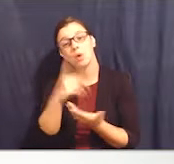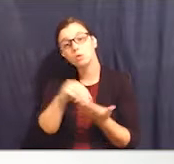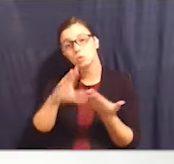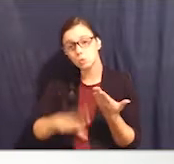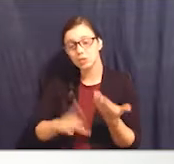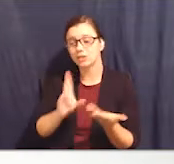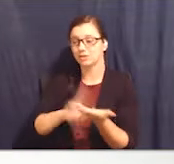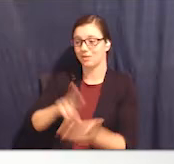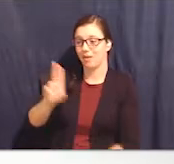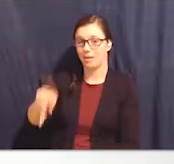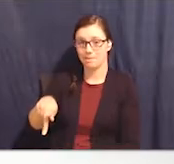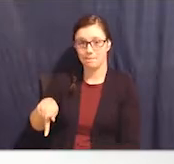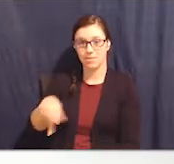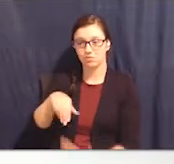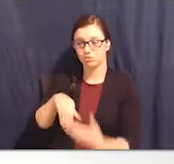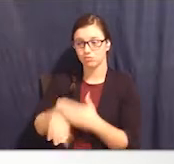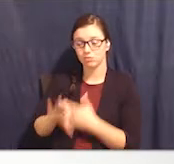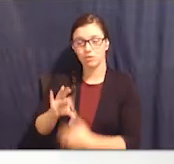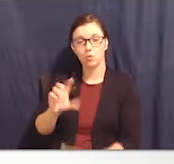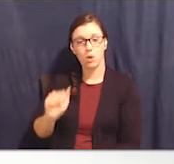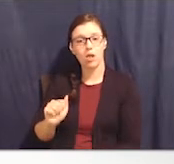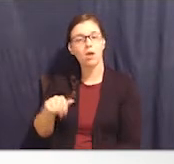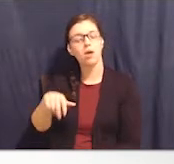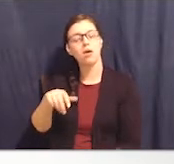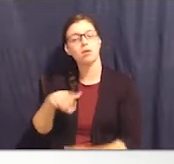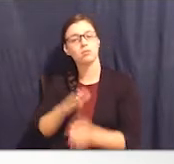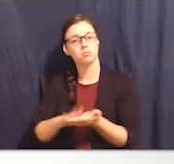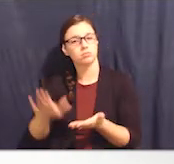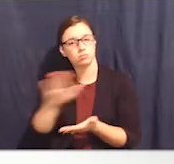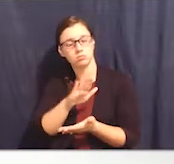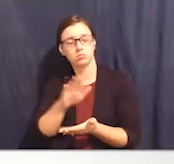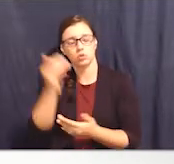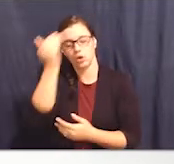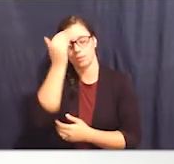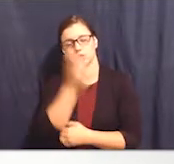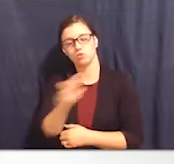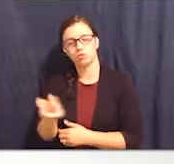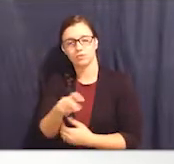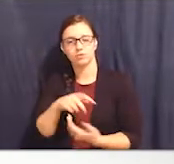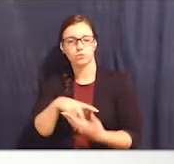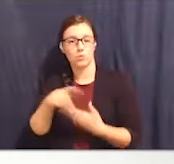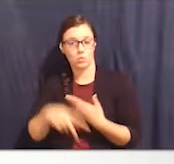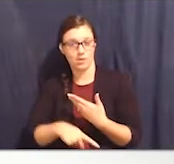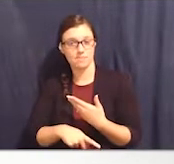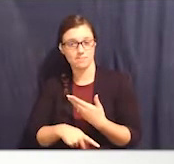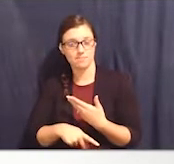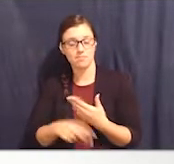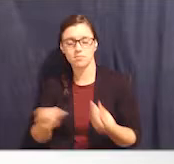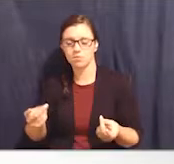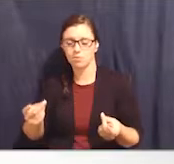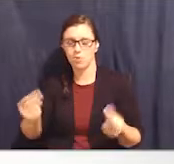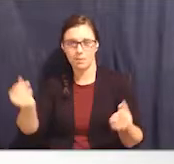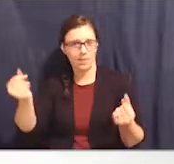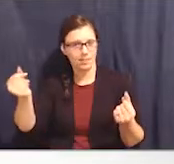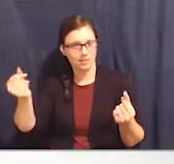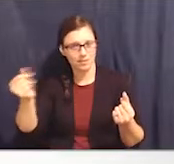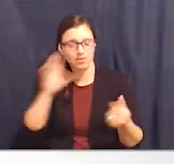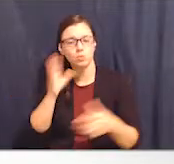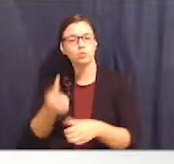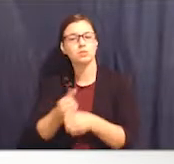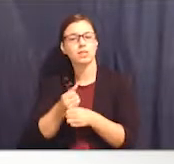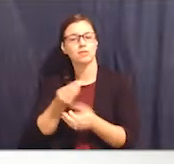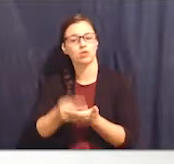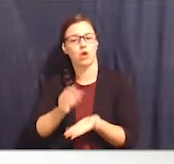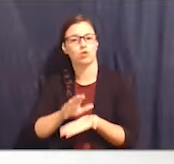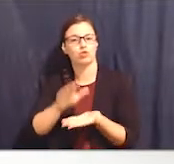not-for-profited, accredited, and Florida Resident Access Grant eligible institution,